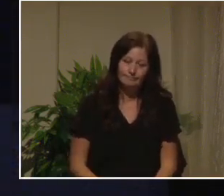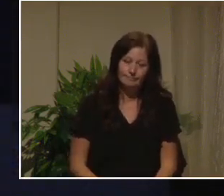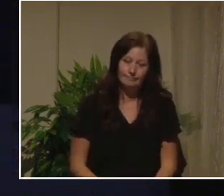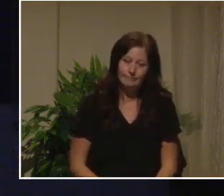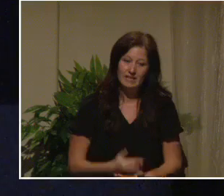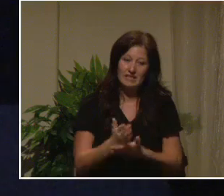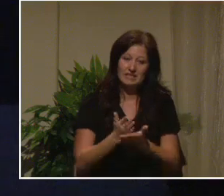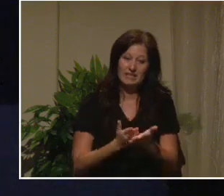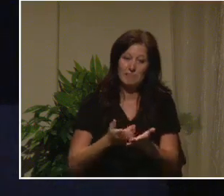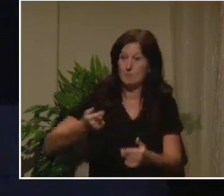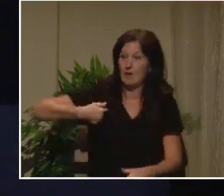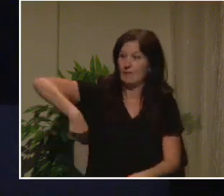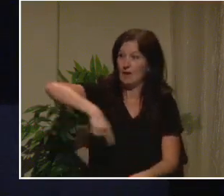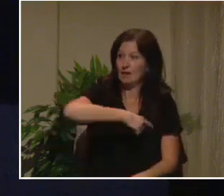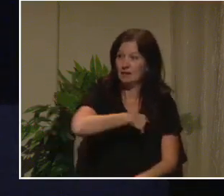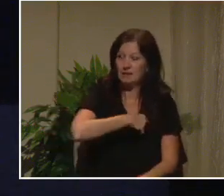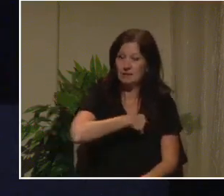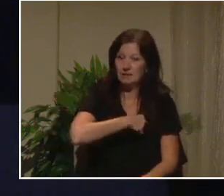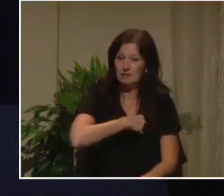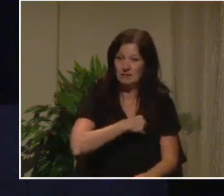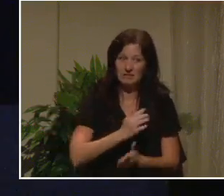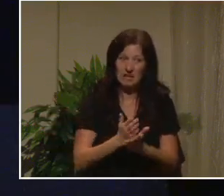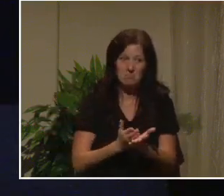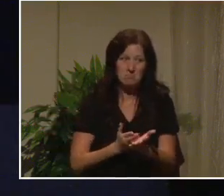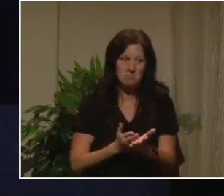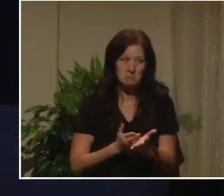Some of us are dealing with